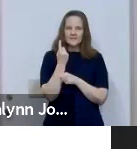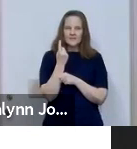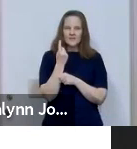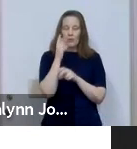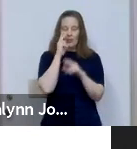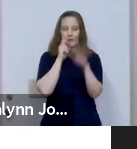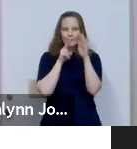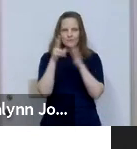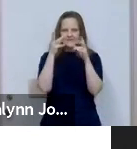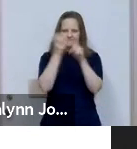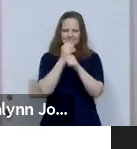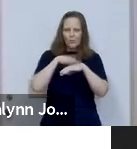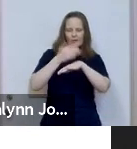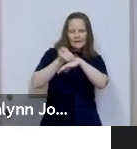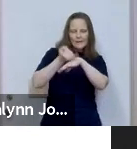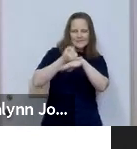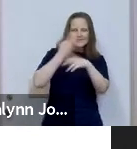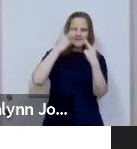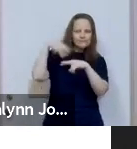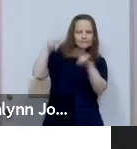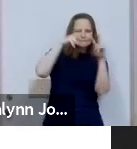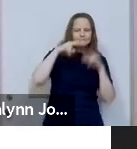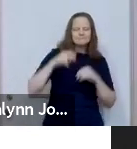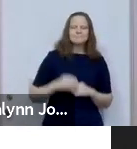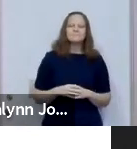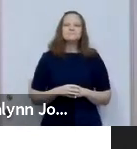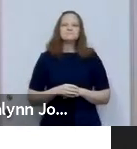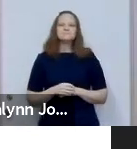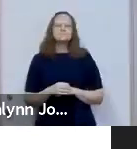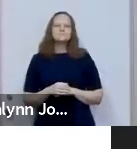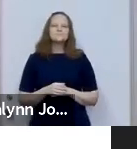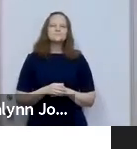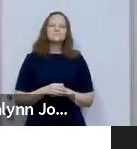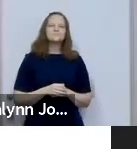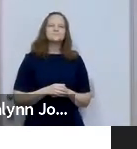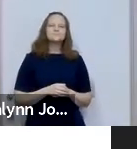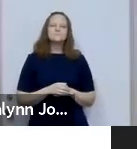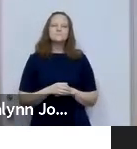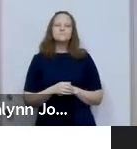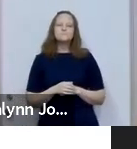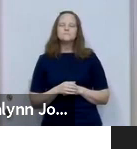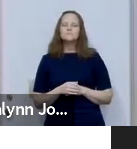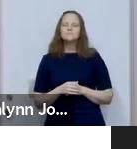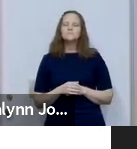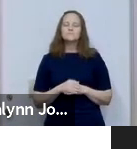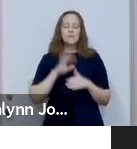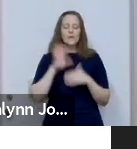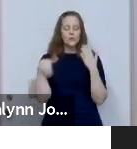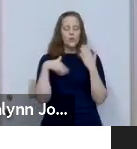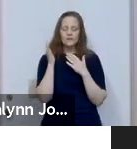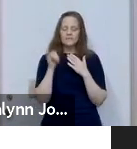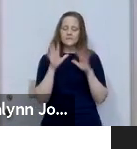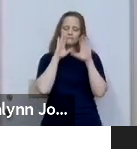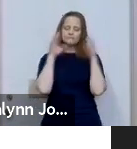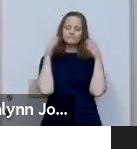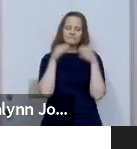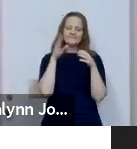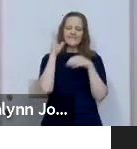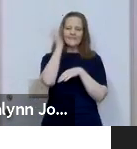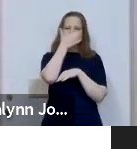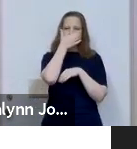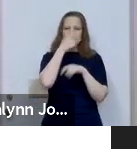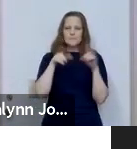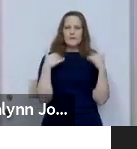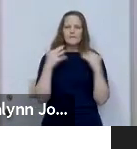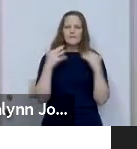on campus and seeing them around. Now we do know that all this being said around face coverings, there've been a lot of